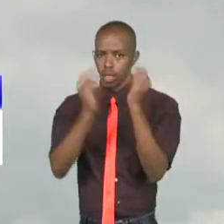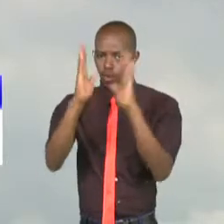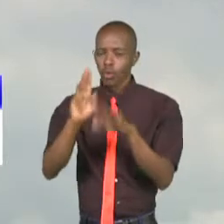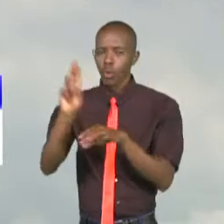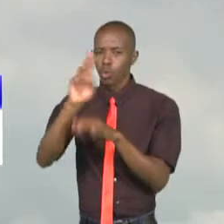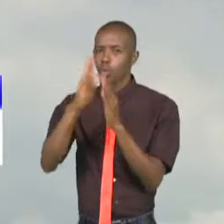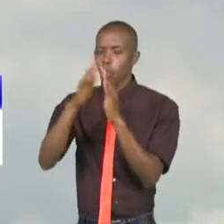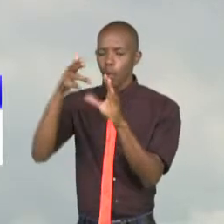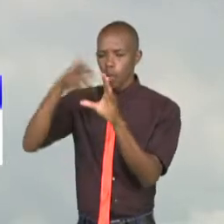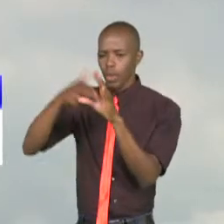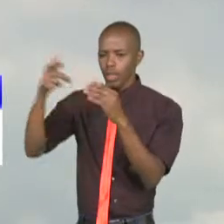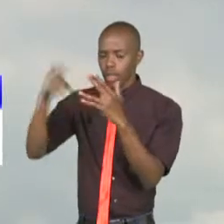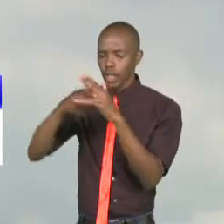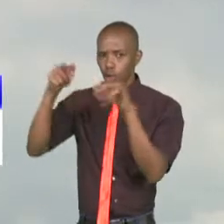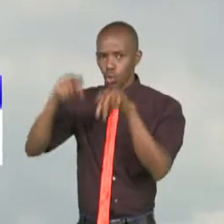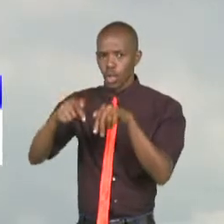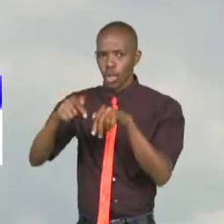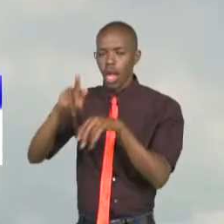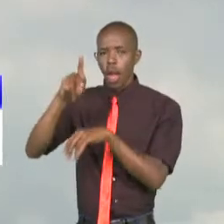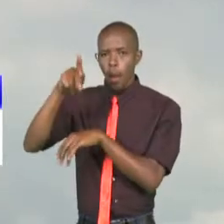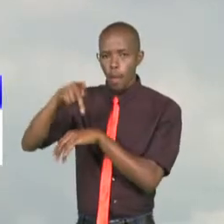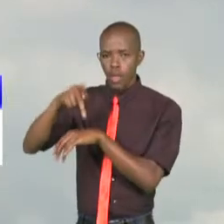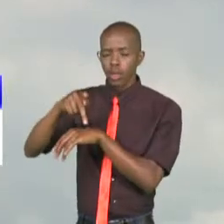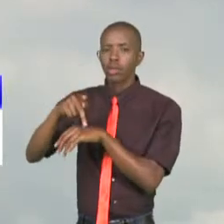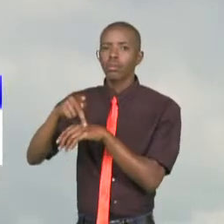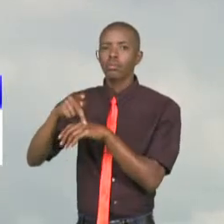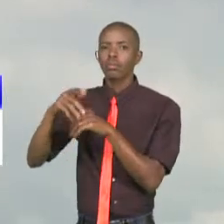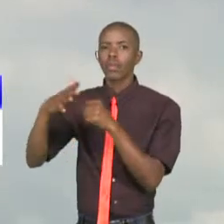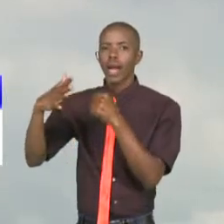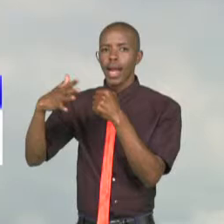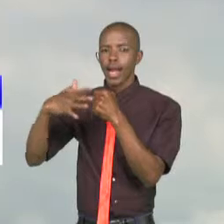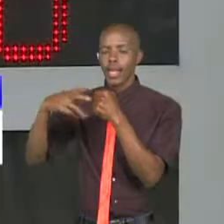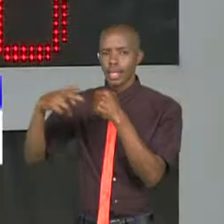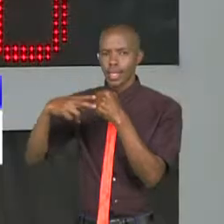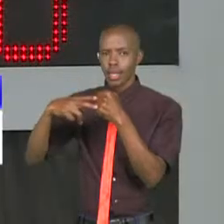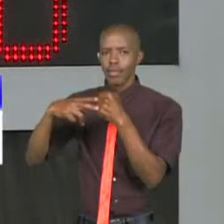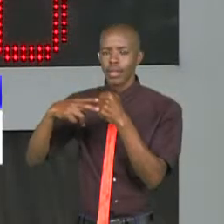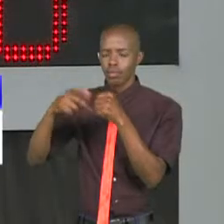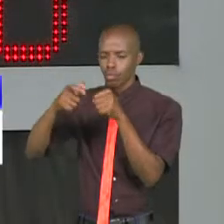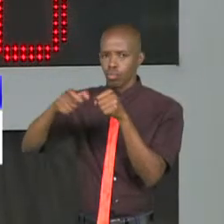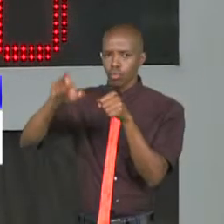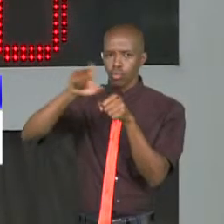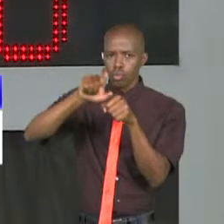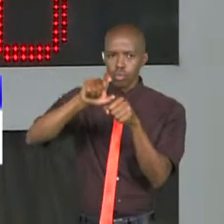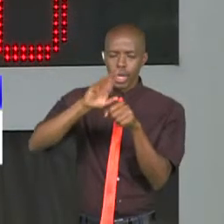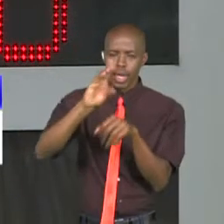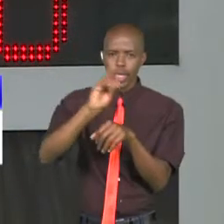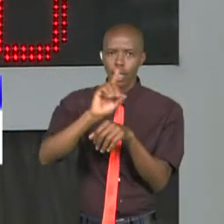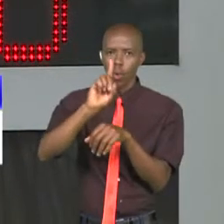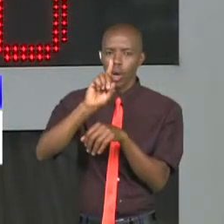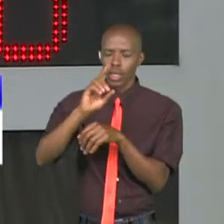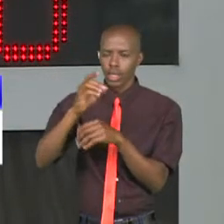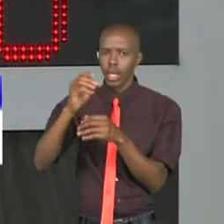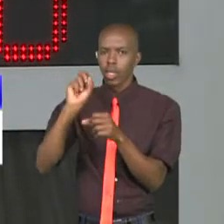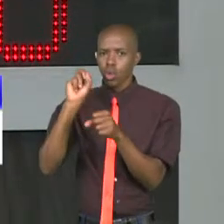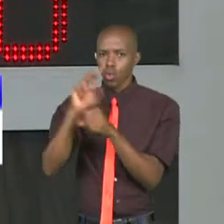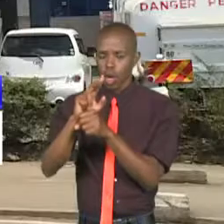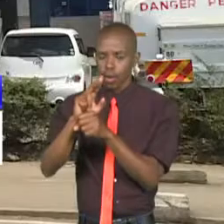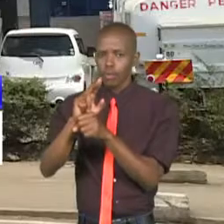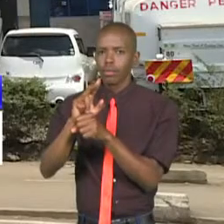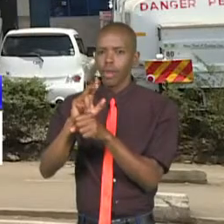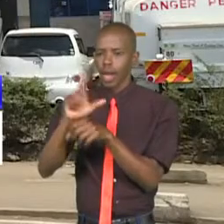prices starting today midnight. Petrol cost will be 97 cents up, while diesel shoots by 1 shilling and 12 cents per